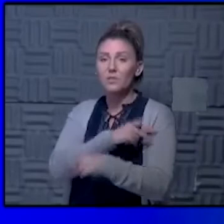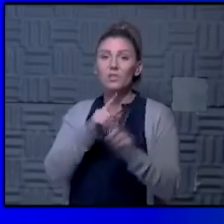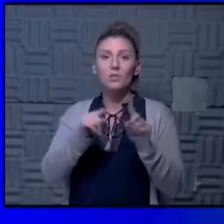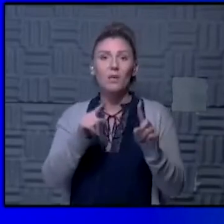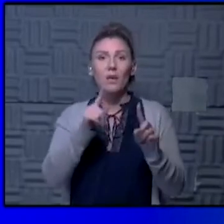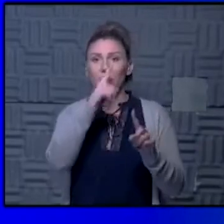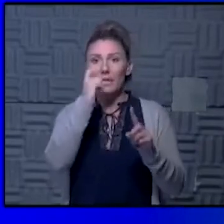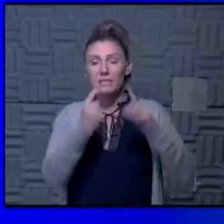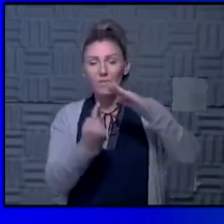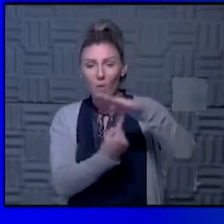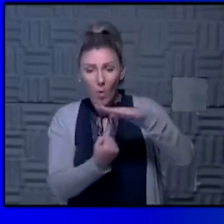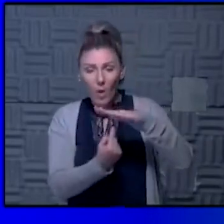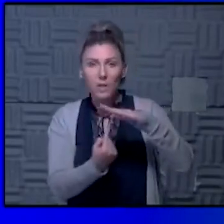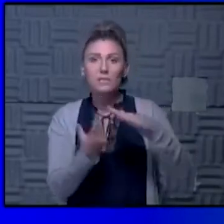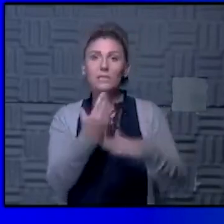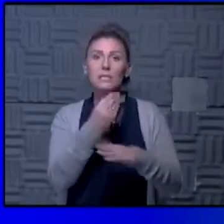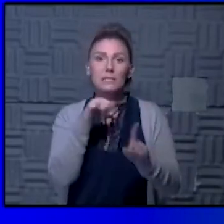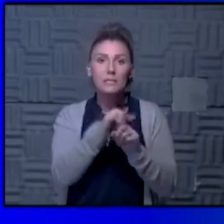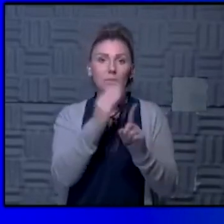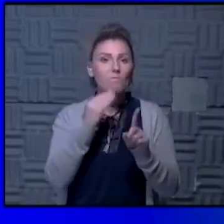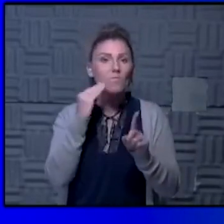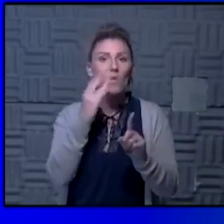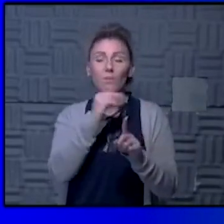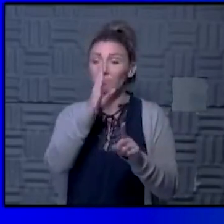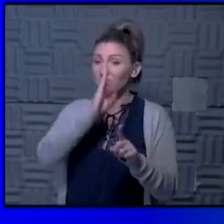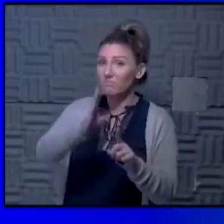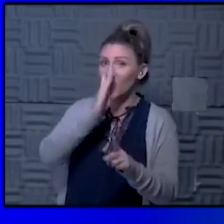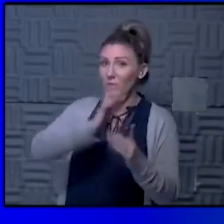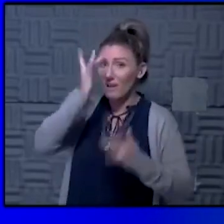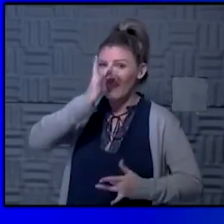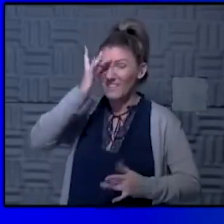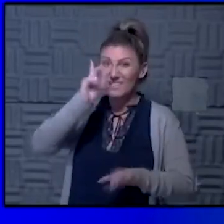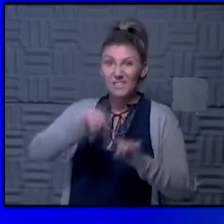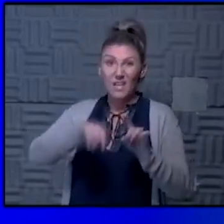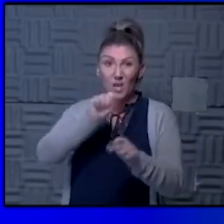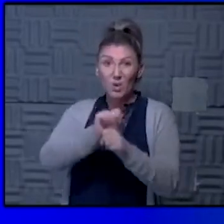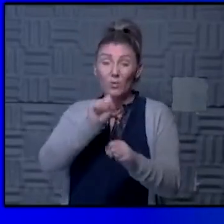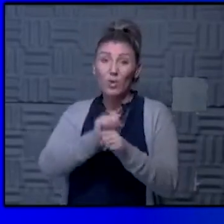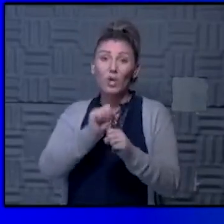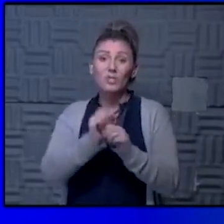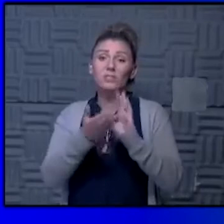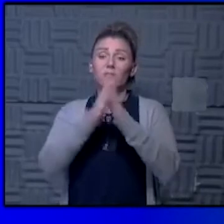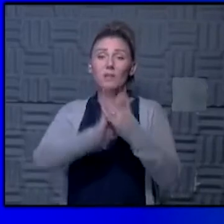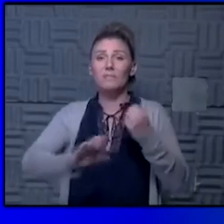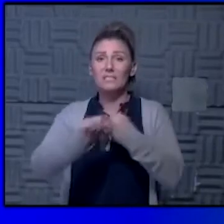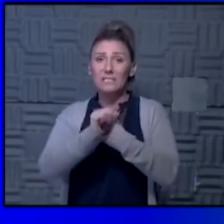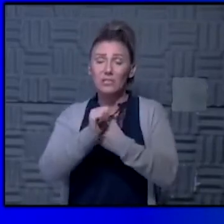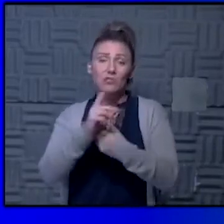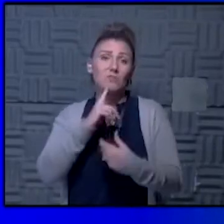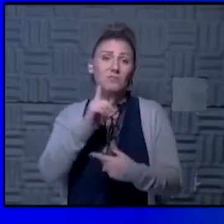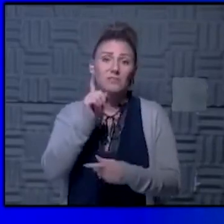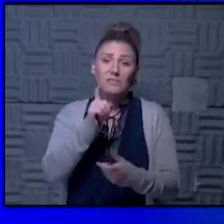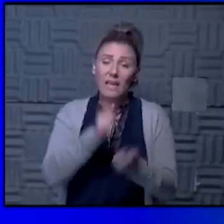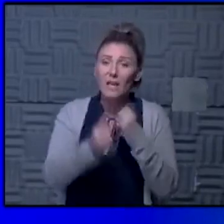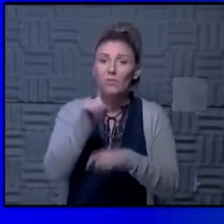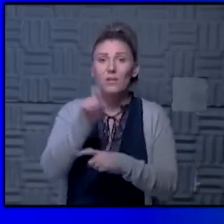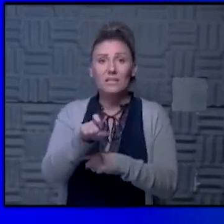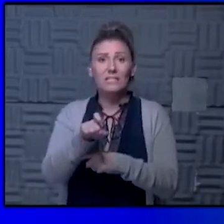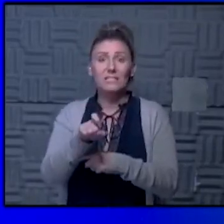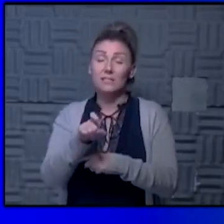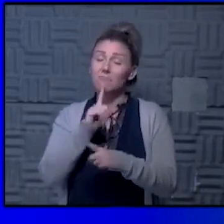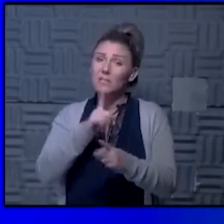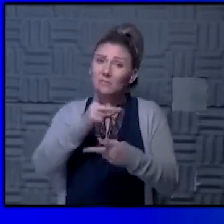because of quarantine and just direct illness where you can't work. So it is getting dangerous. We need everybody to continue to be vigilant.